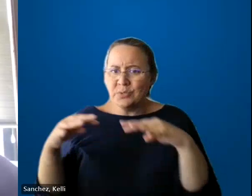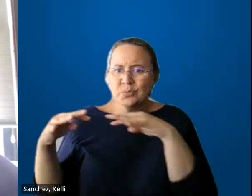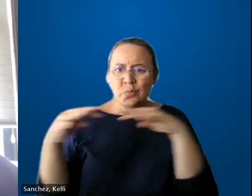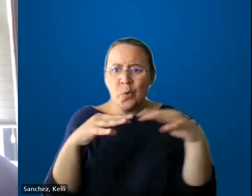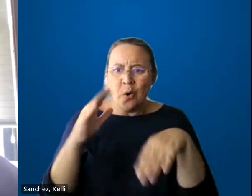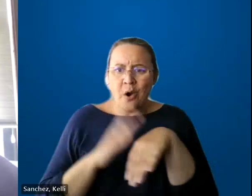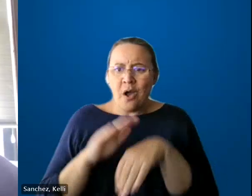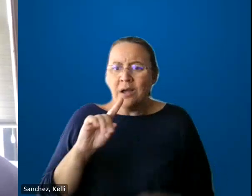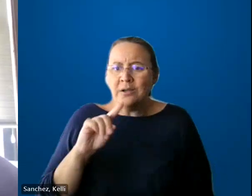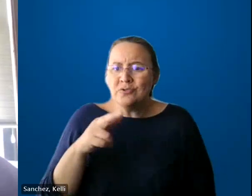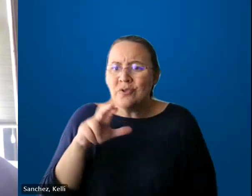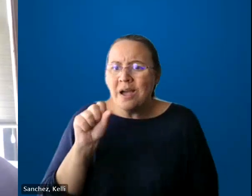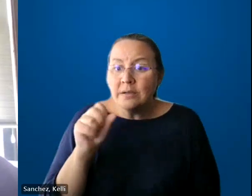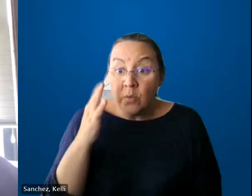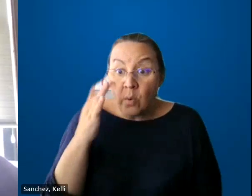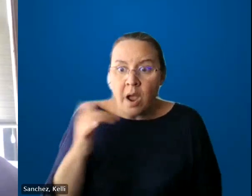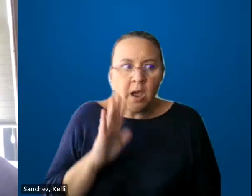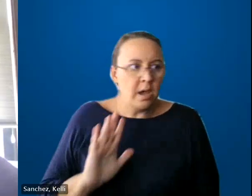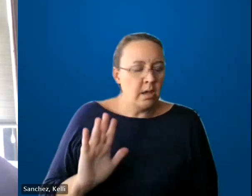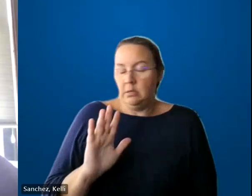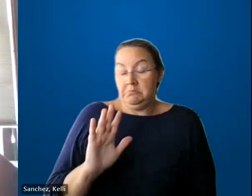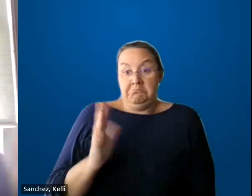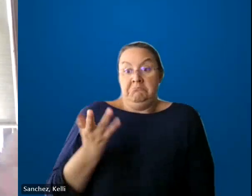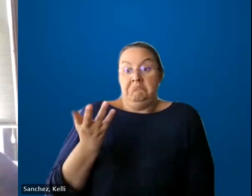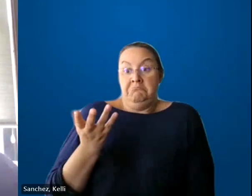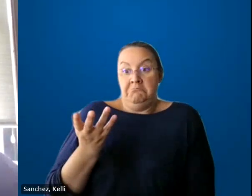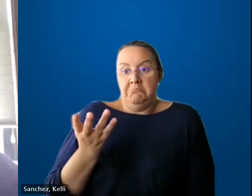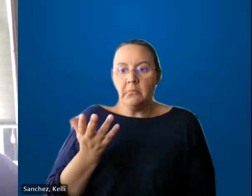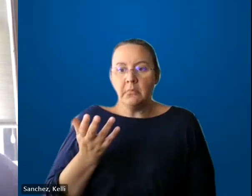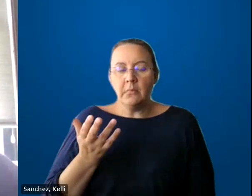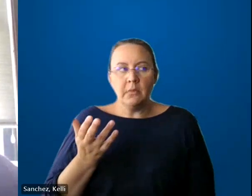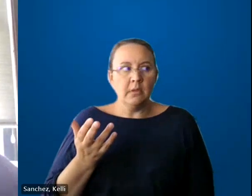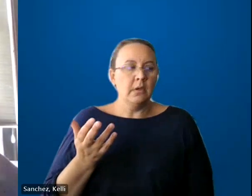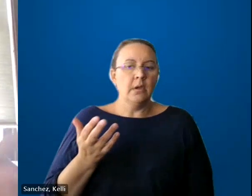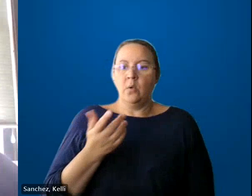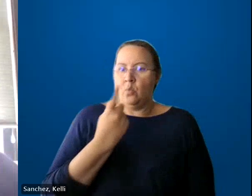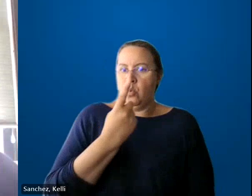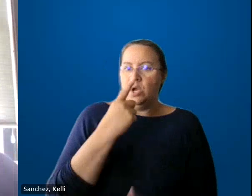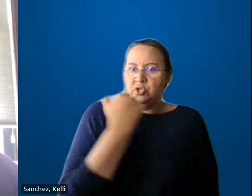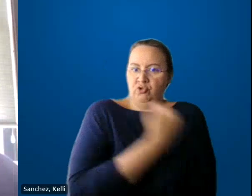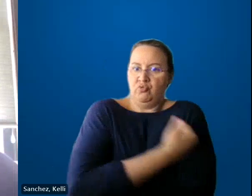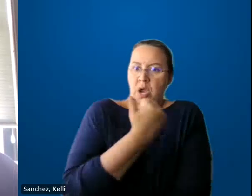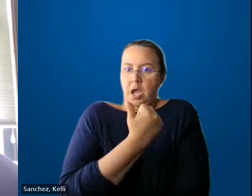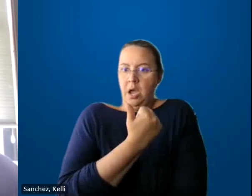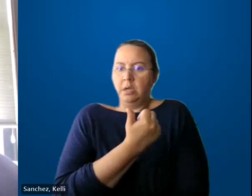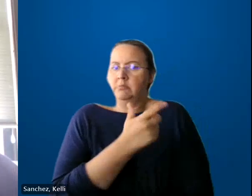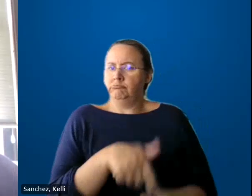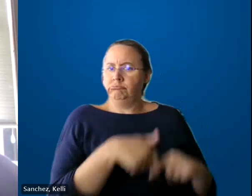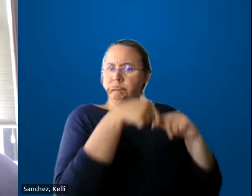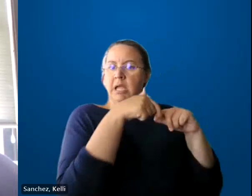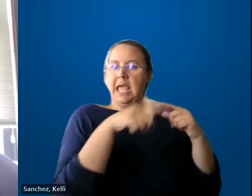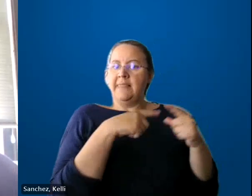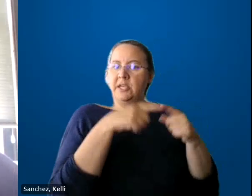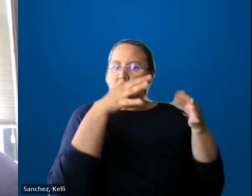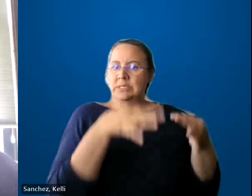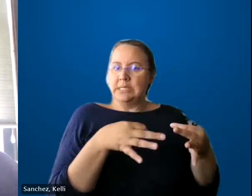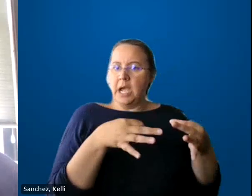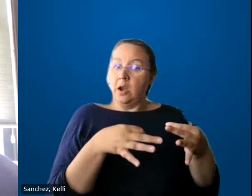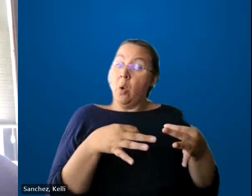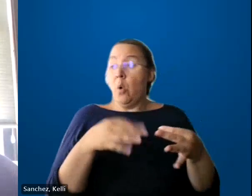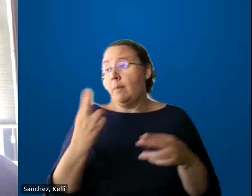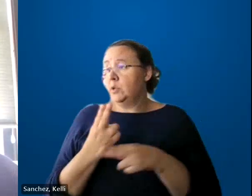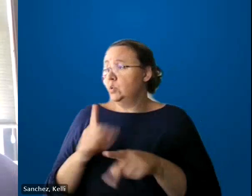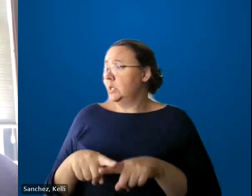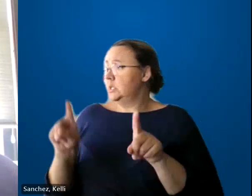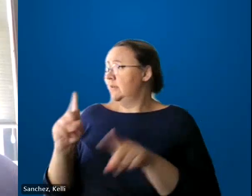because you may have stopped doing one drug and decided that marijuana is your way to go, and you're not going to